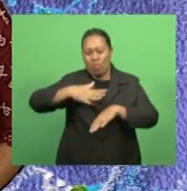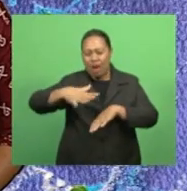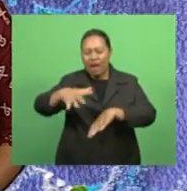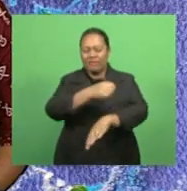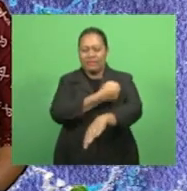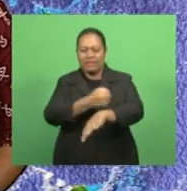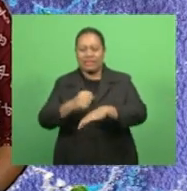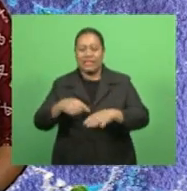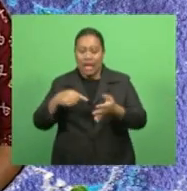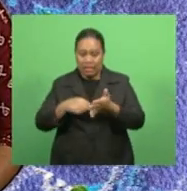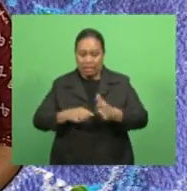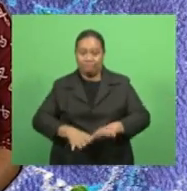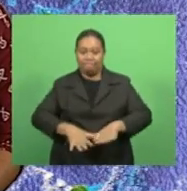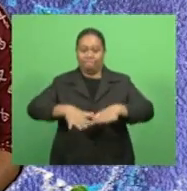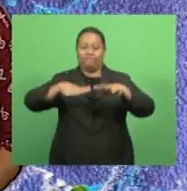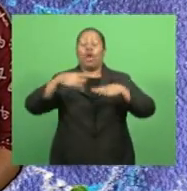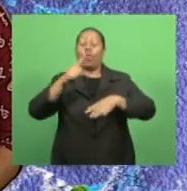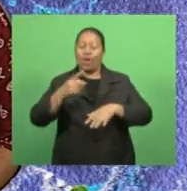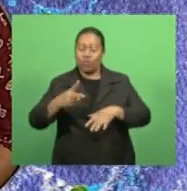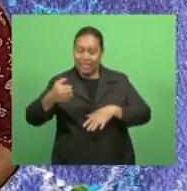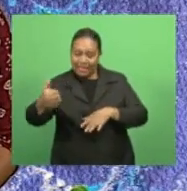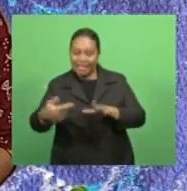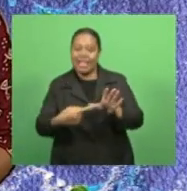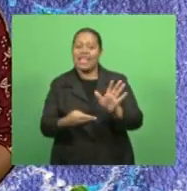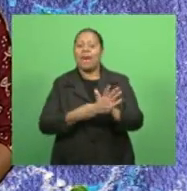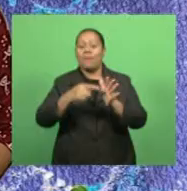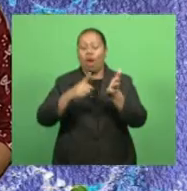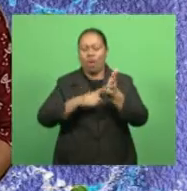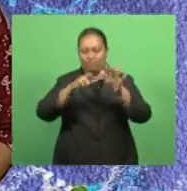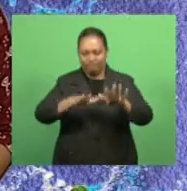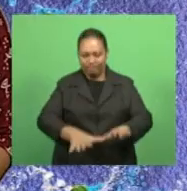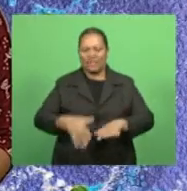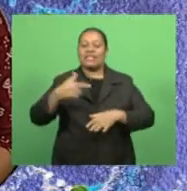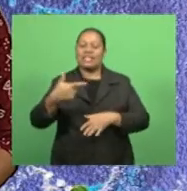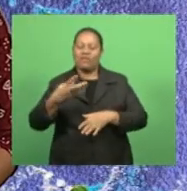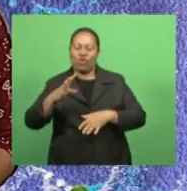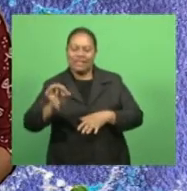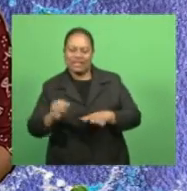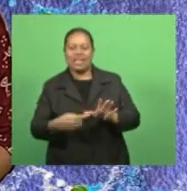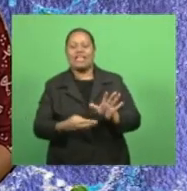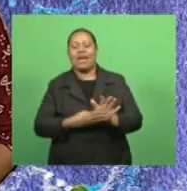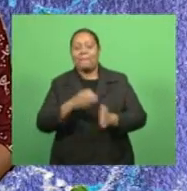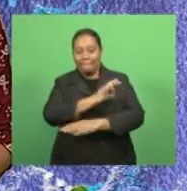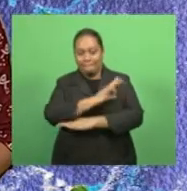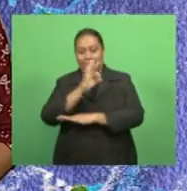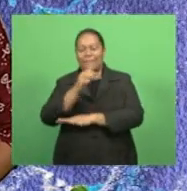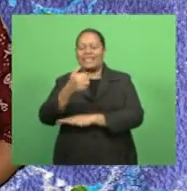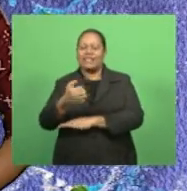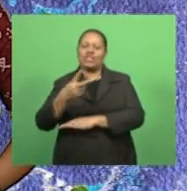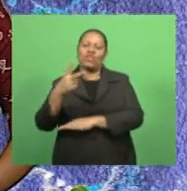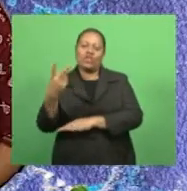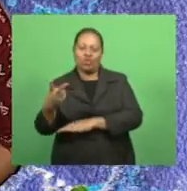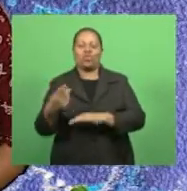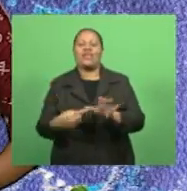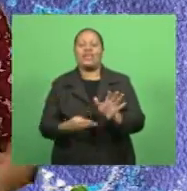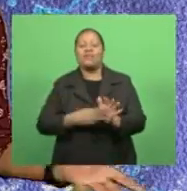Turning to the tides, high tide at 1:26 a.m. with low tide at 7:40 a.m. Sunrise at 6:22.